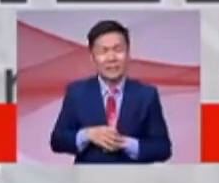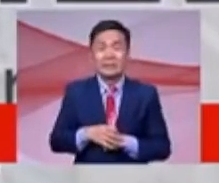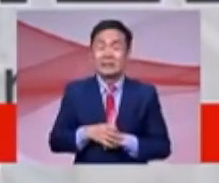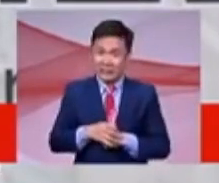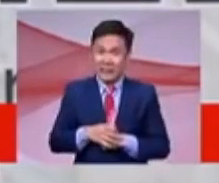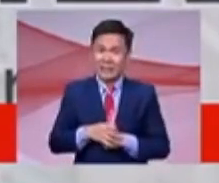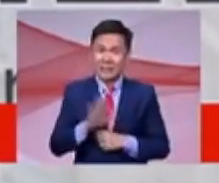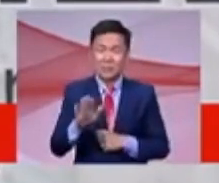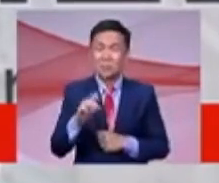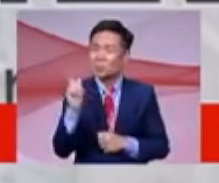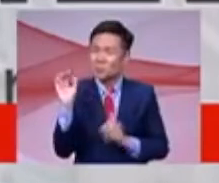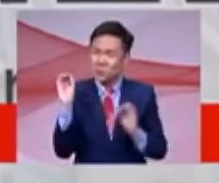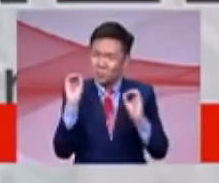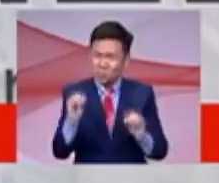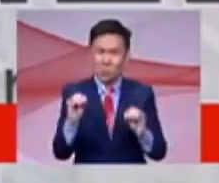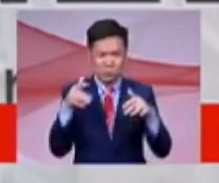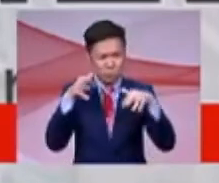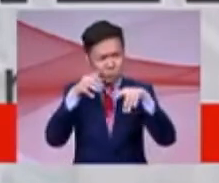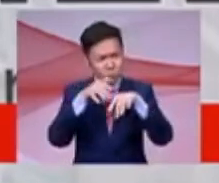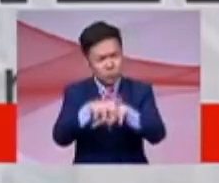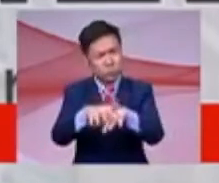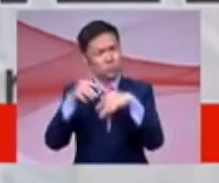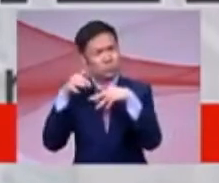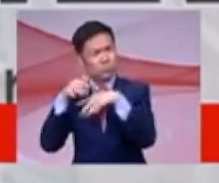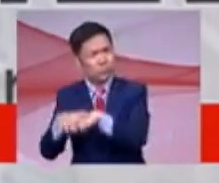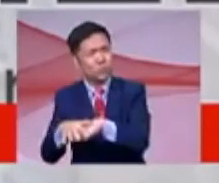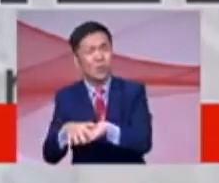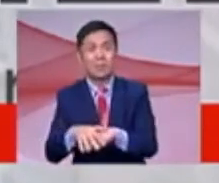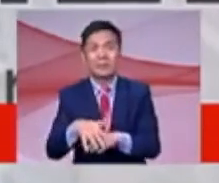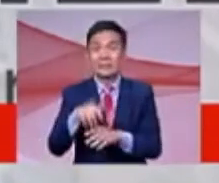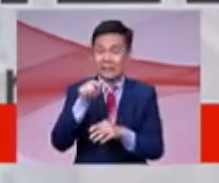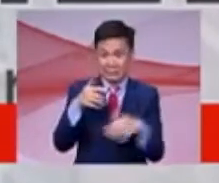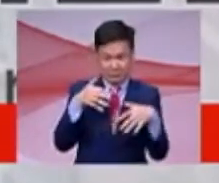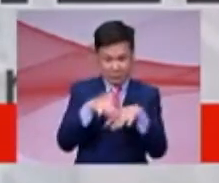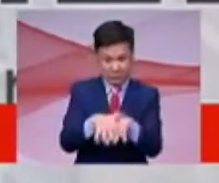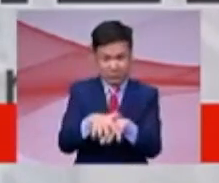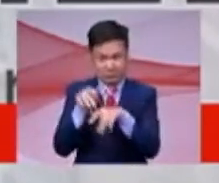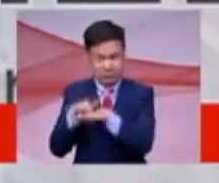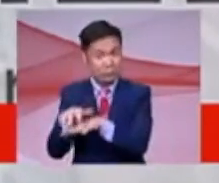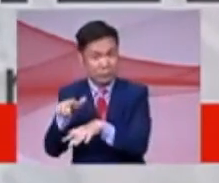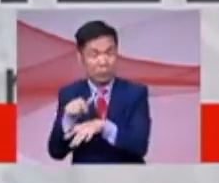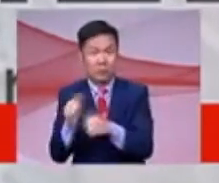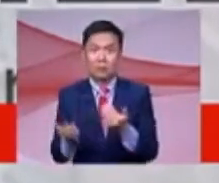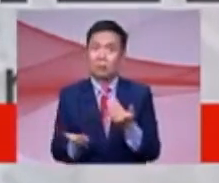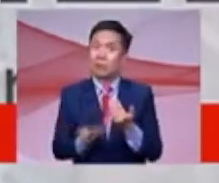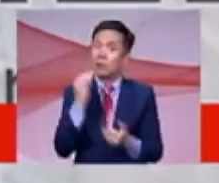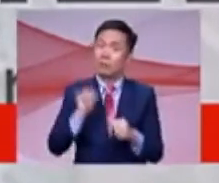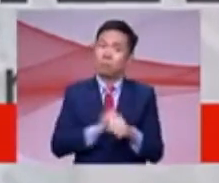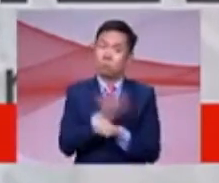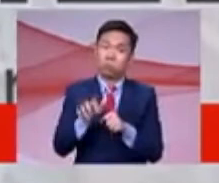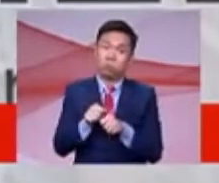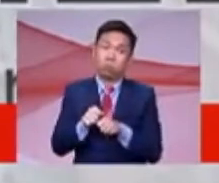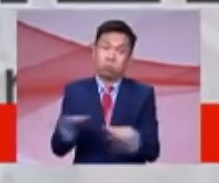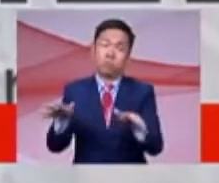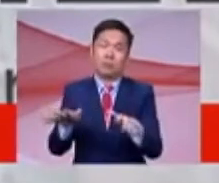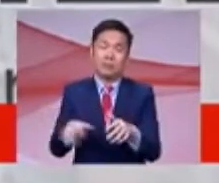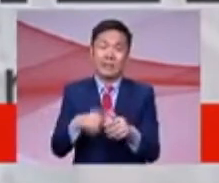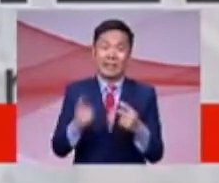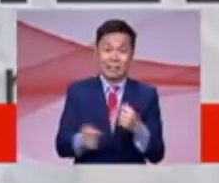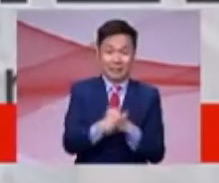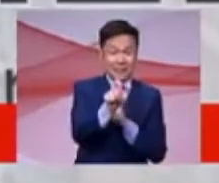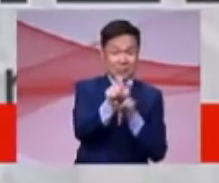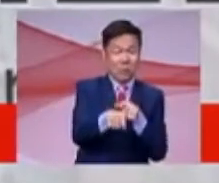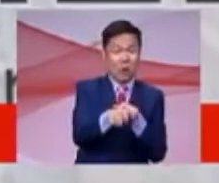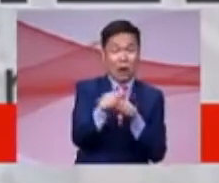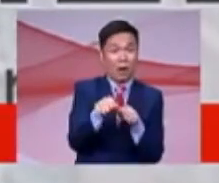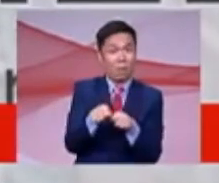no gathering, no large gathering, because that is actually the cause of infection. And we try to avoid the super spreader